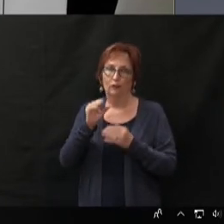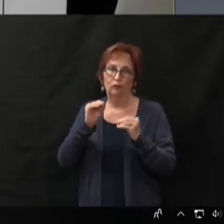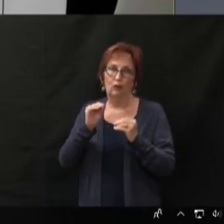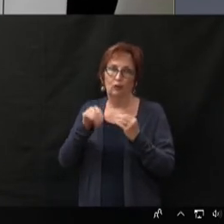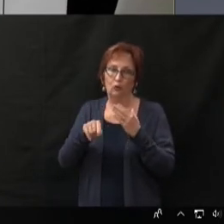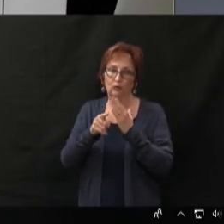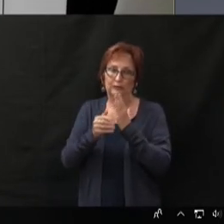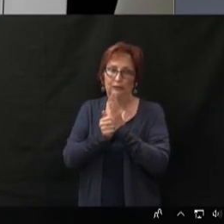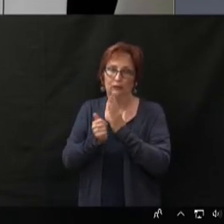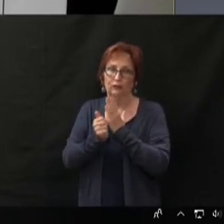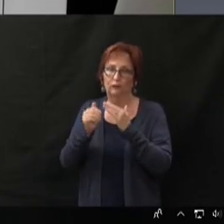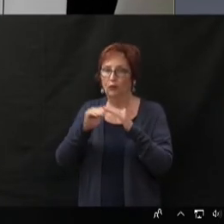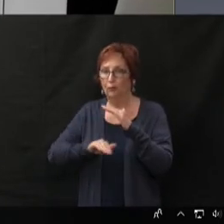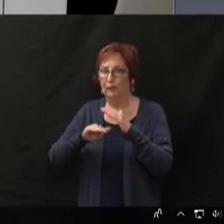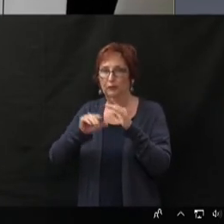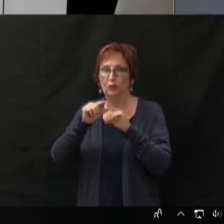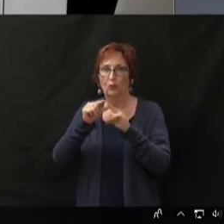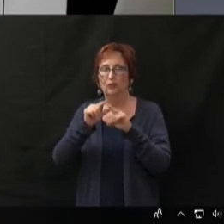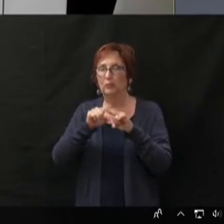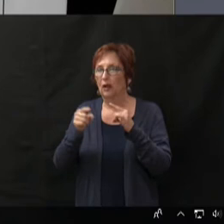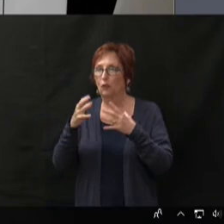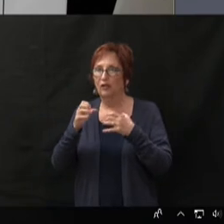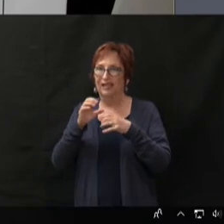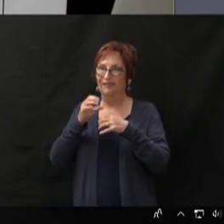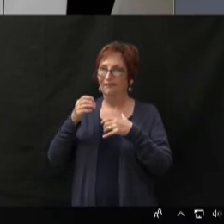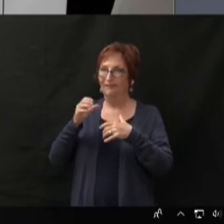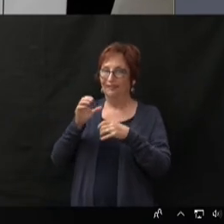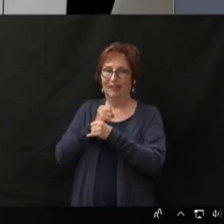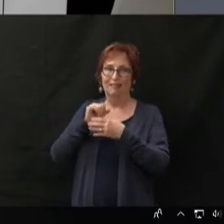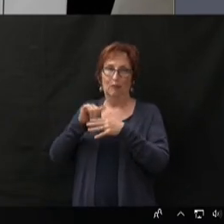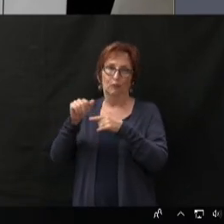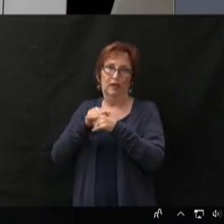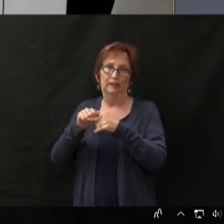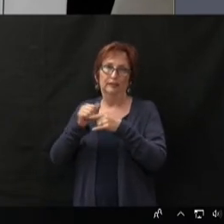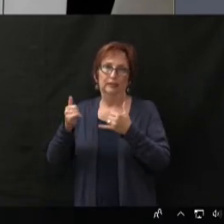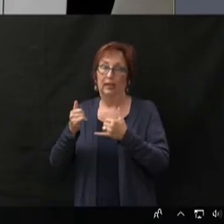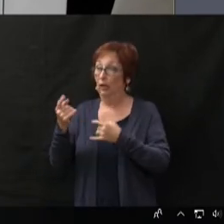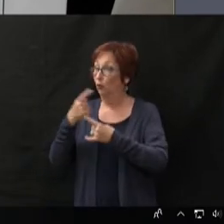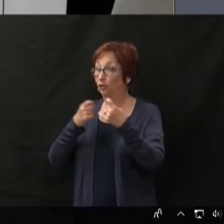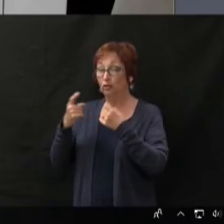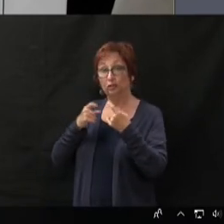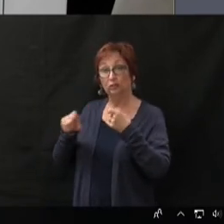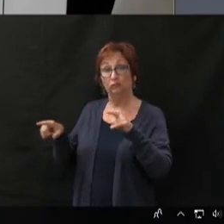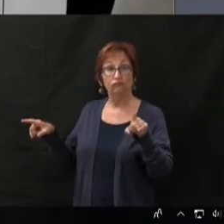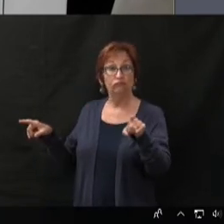but just so that you get that practice today, I want you to do that. Any questions?